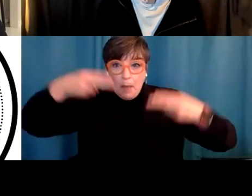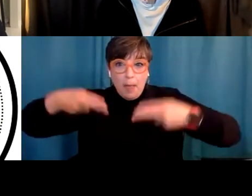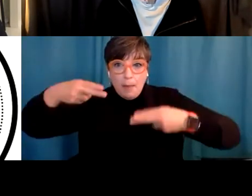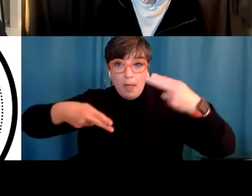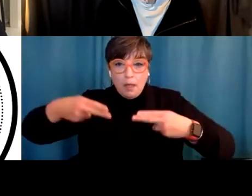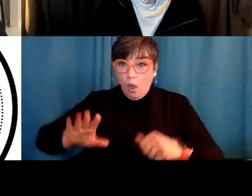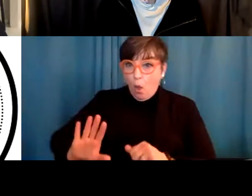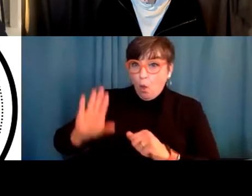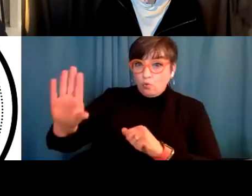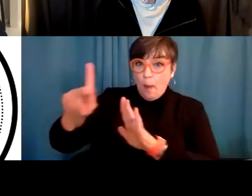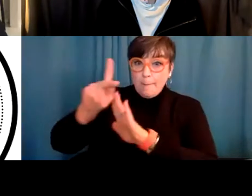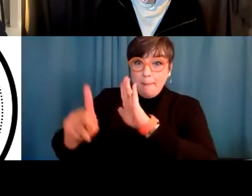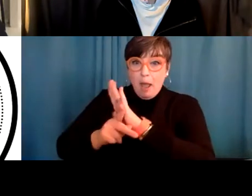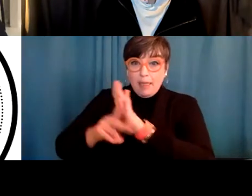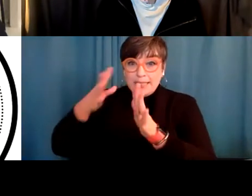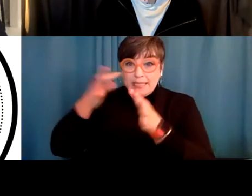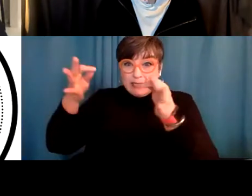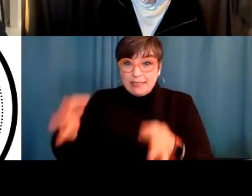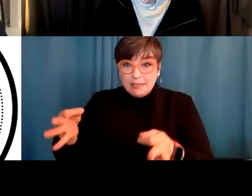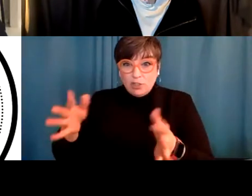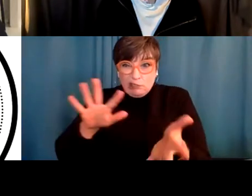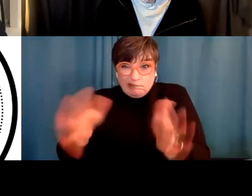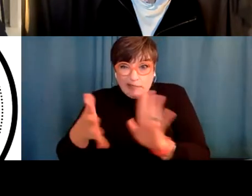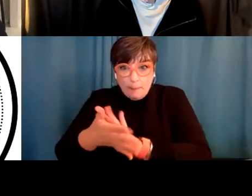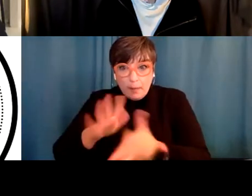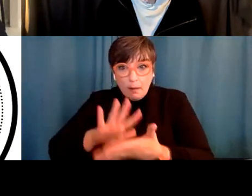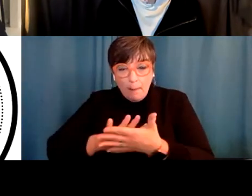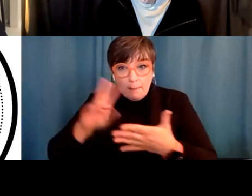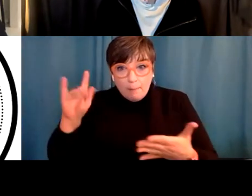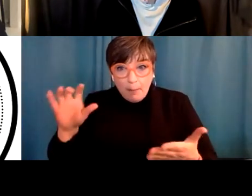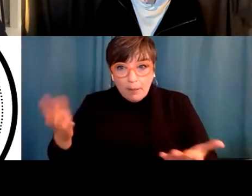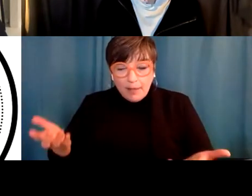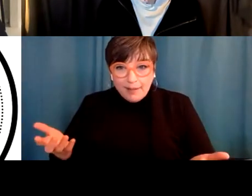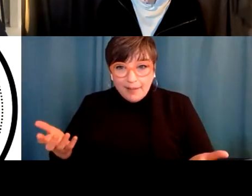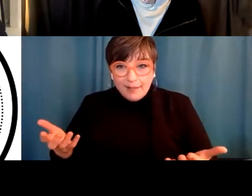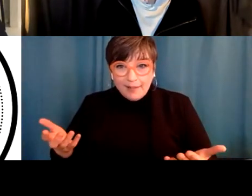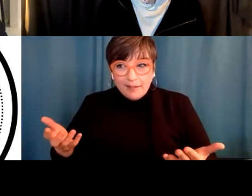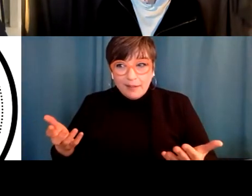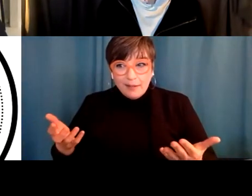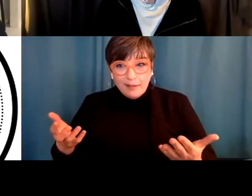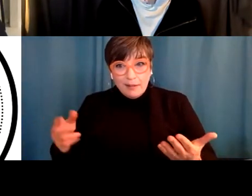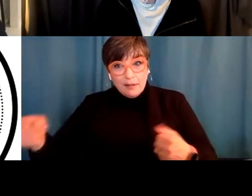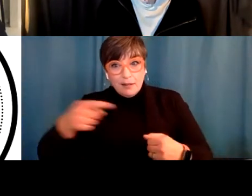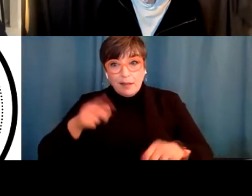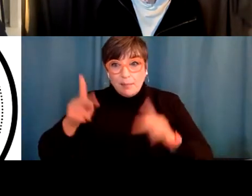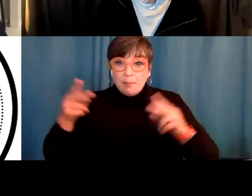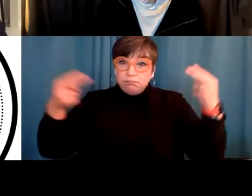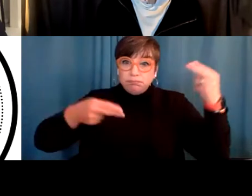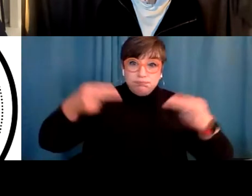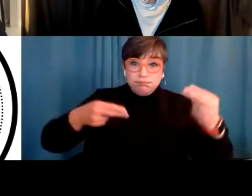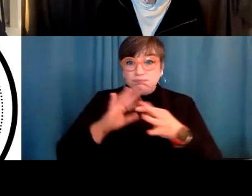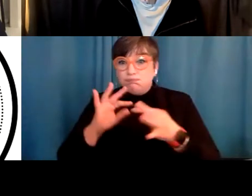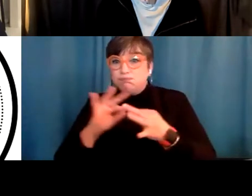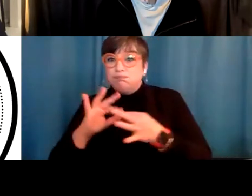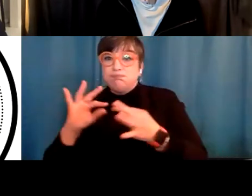become kind of quasi public policy decisions, right? And so we have these mm-hmm. people inside these corporations who